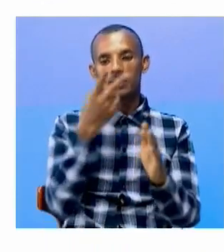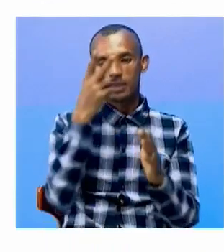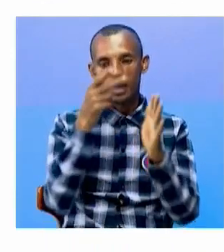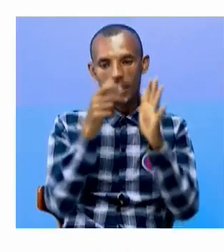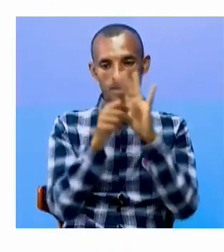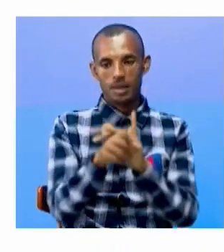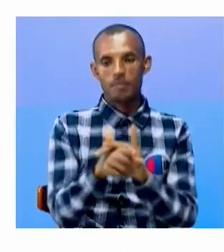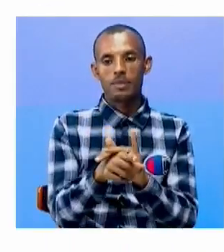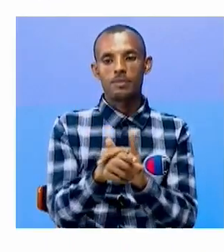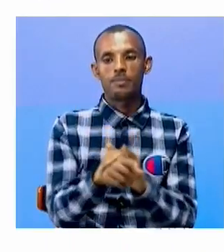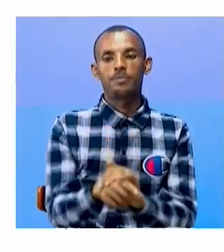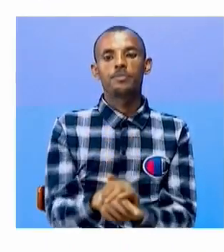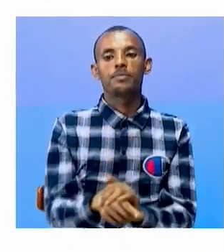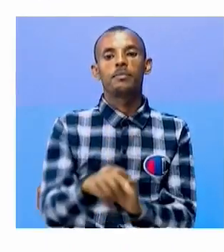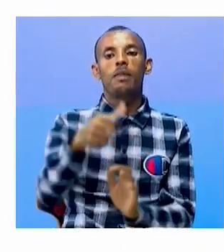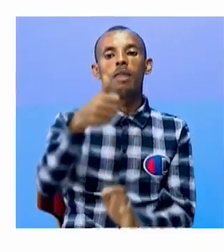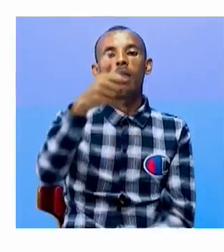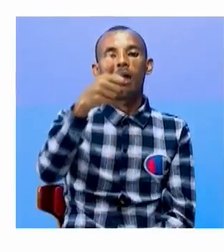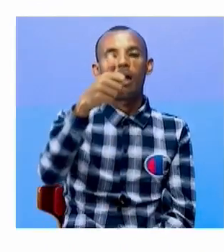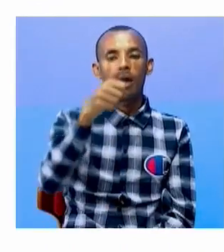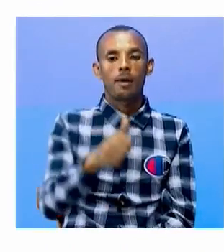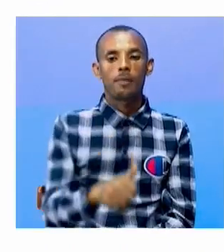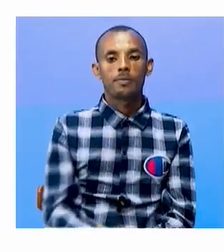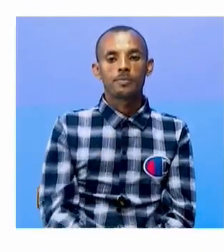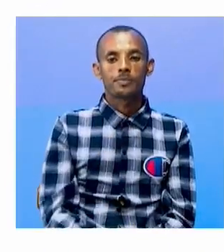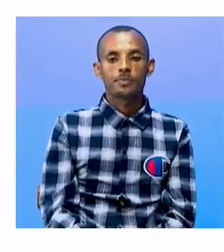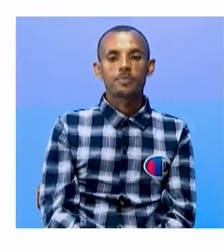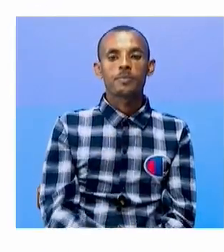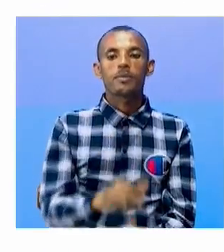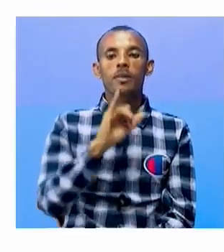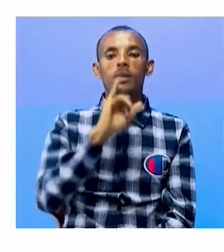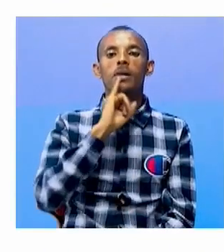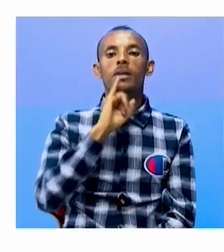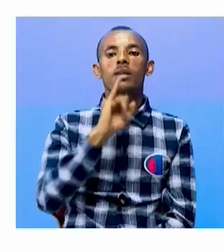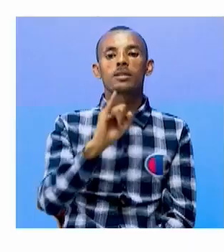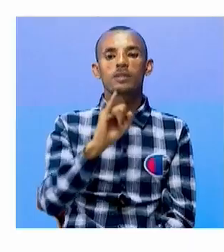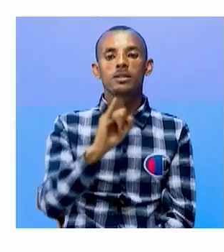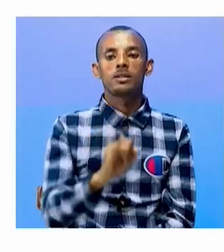Example, a is